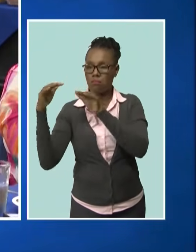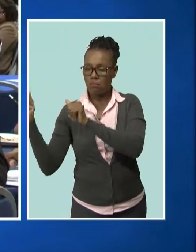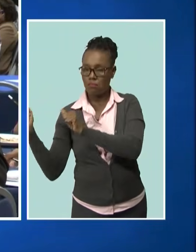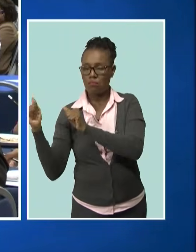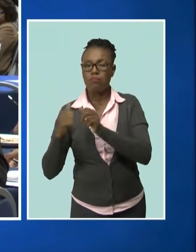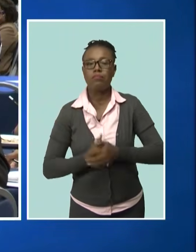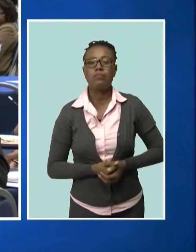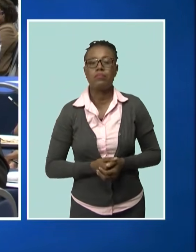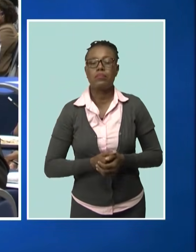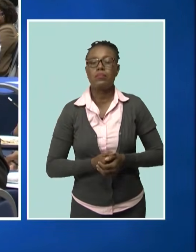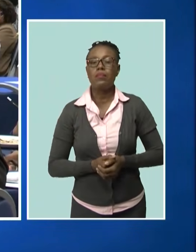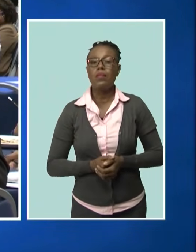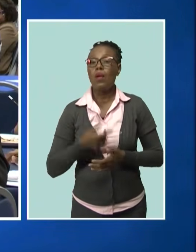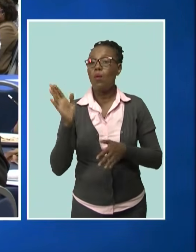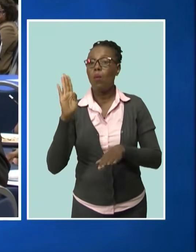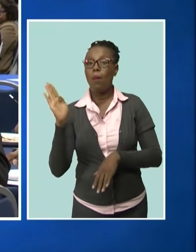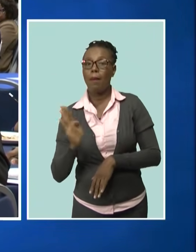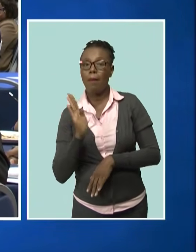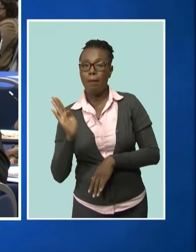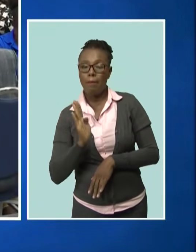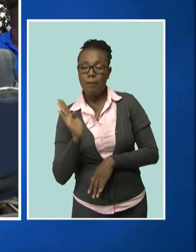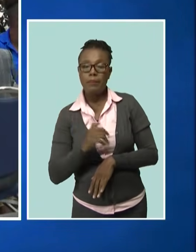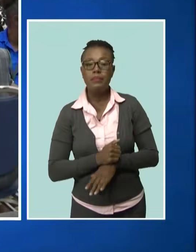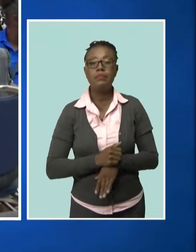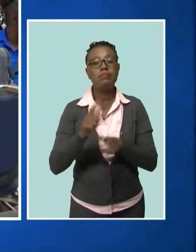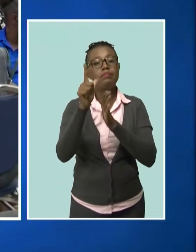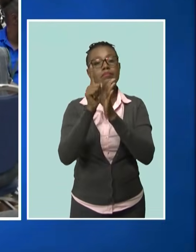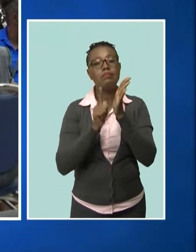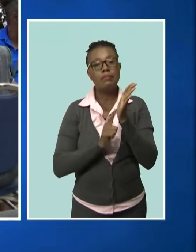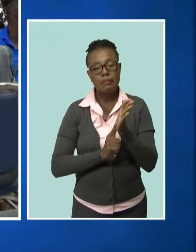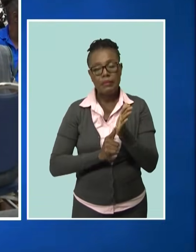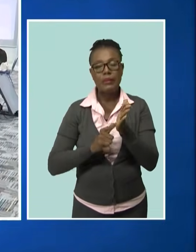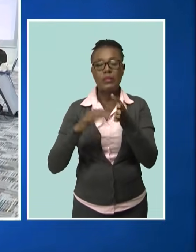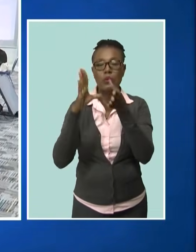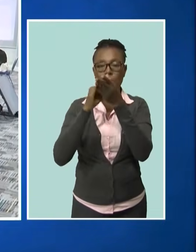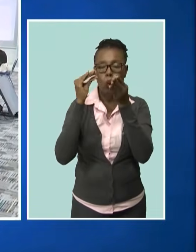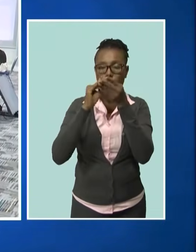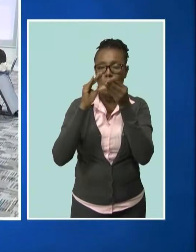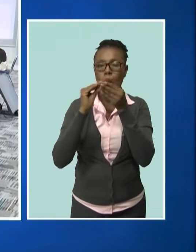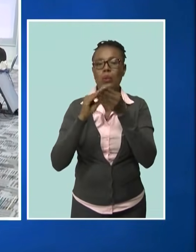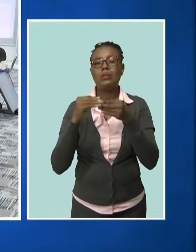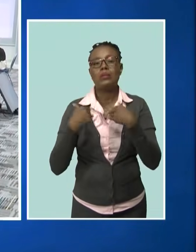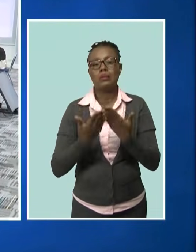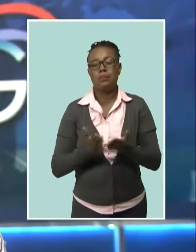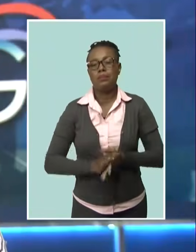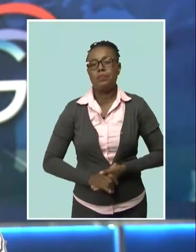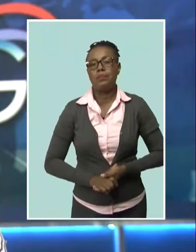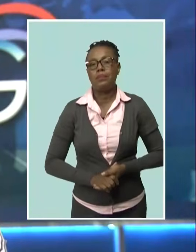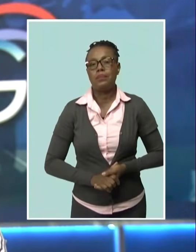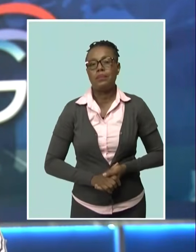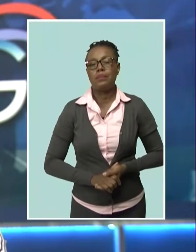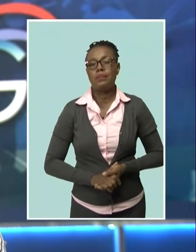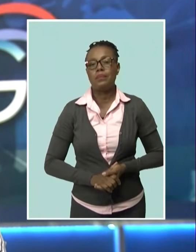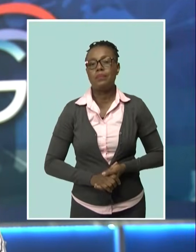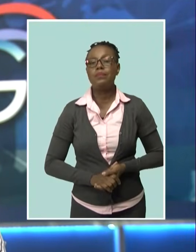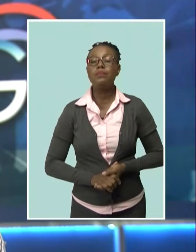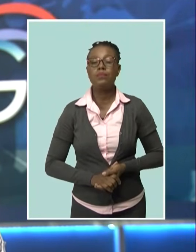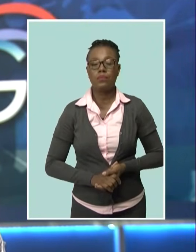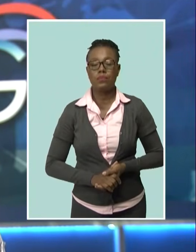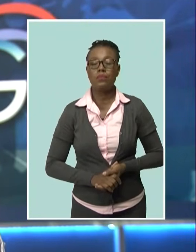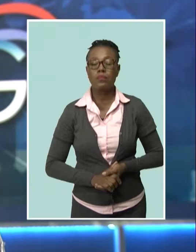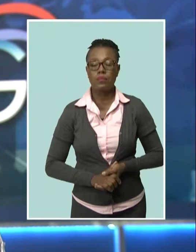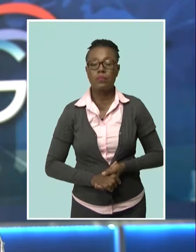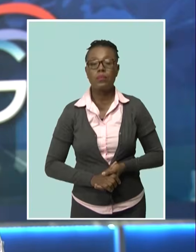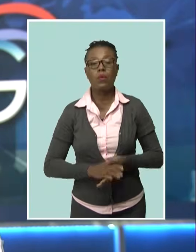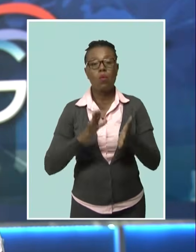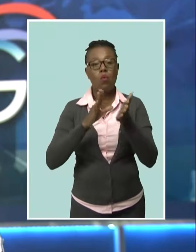people from business and with legal backgrounds. Trevor Thorpe, CBC News. Students are being urged